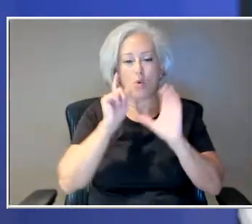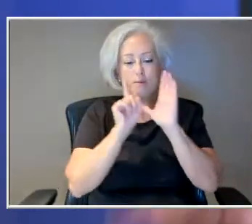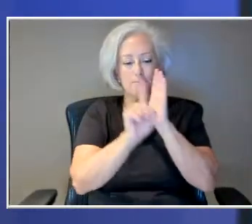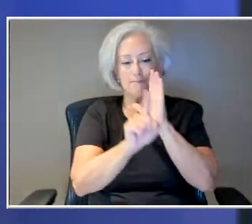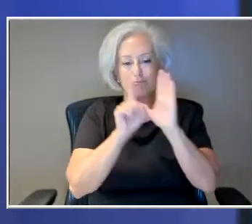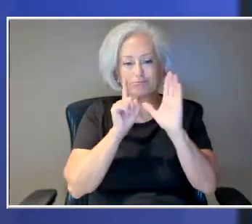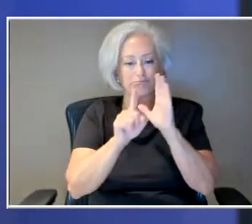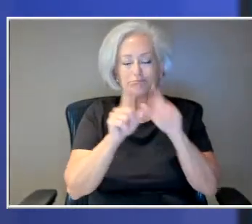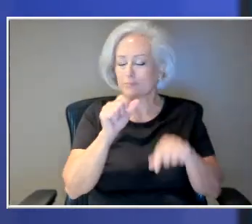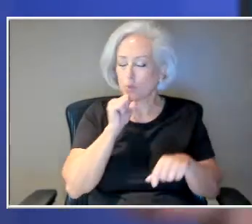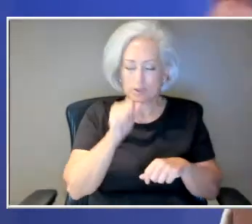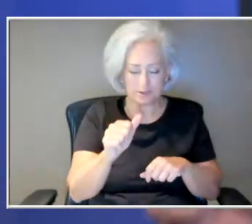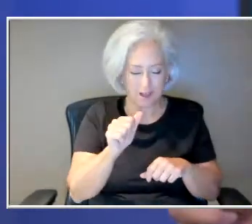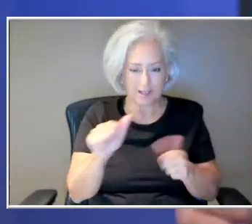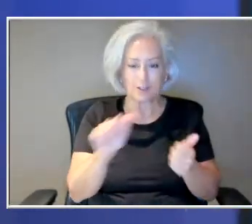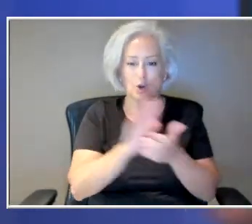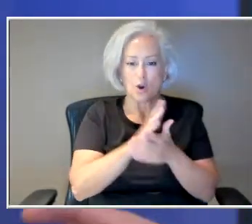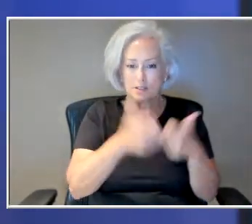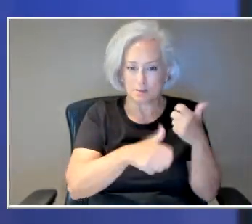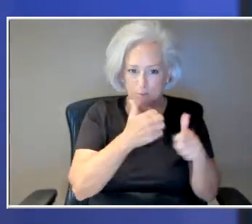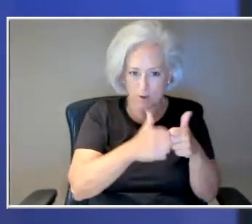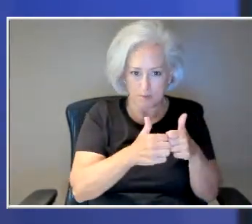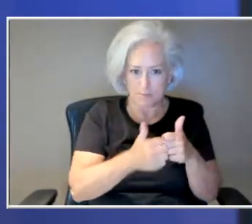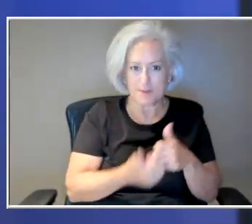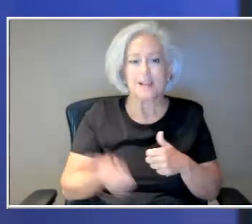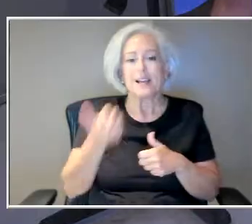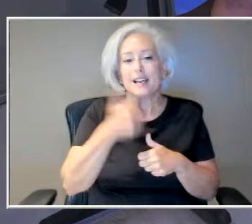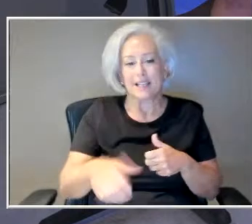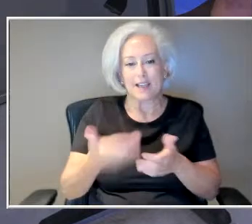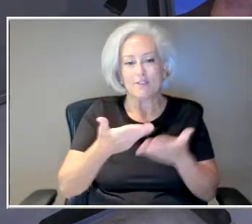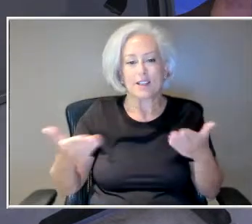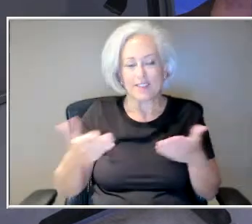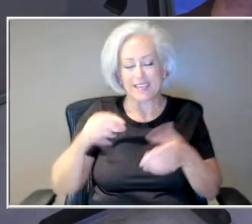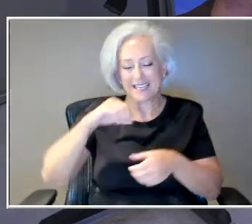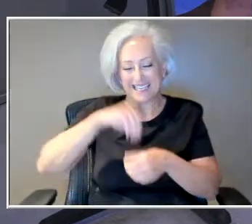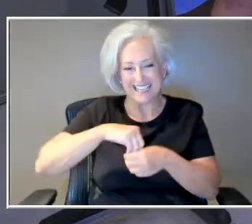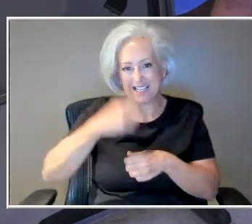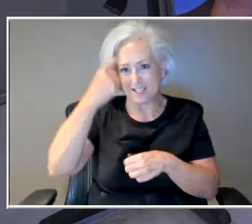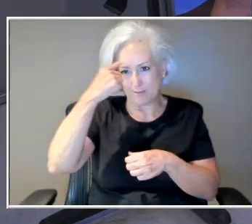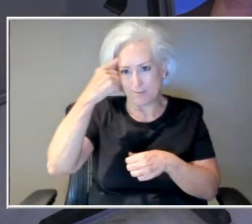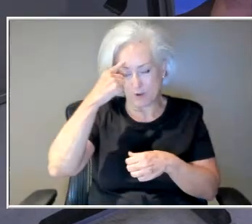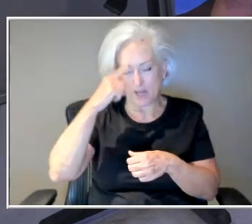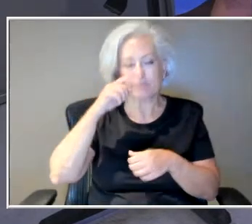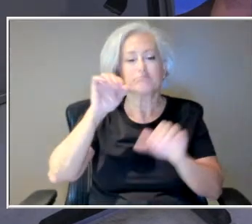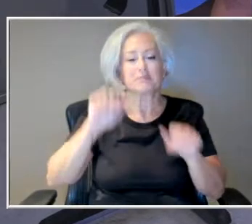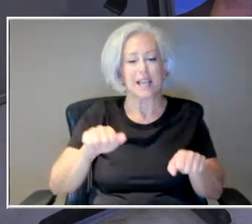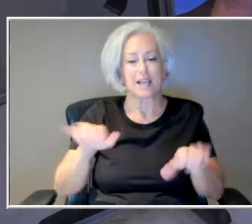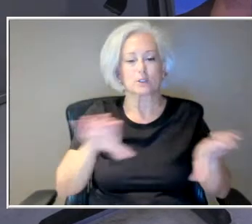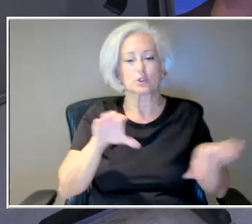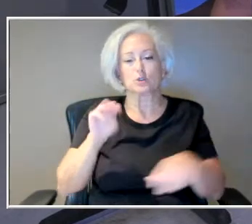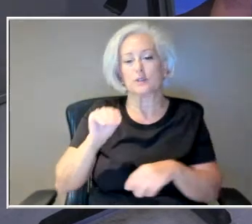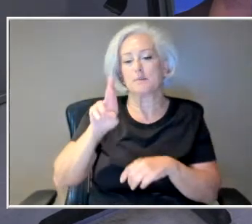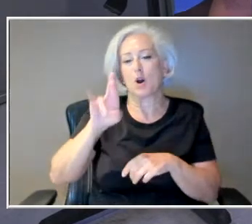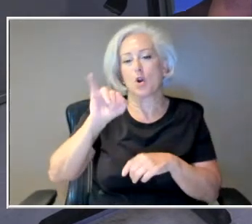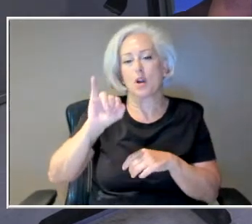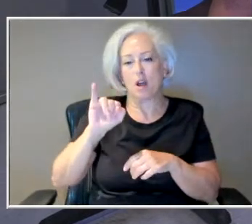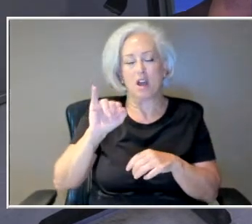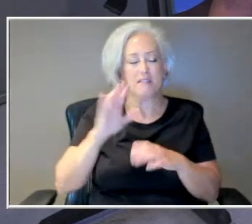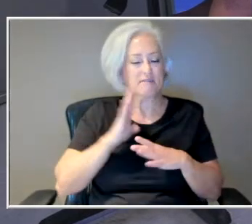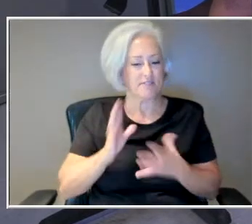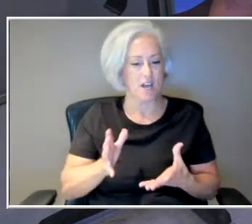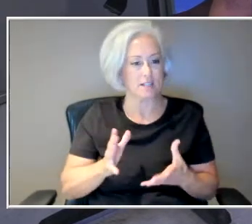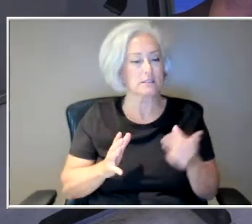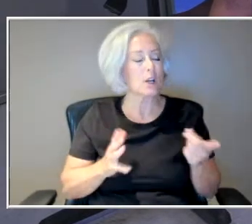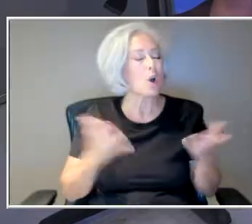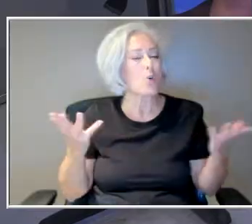the brain for treatment of aneurysms are MRI compatible. All right. What's the big takeaway, Denise, from your story? What do you want folks listening to know? You